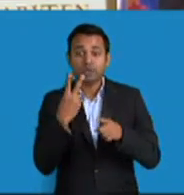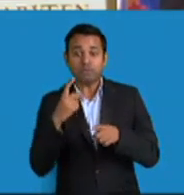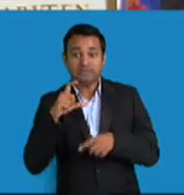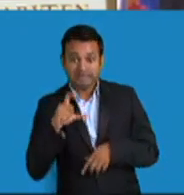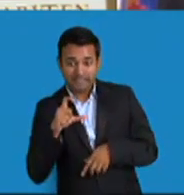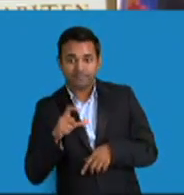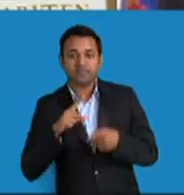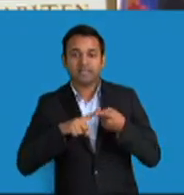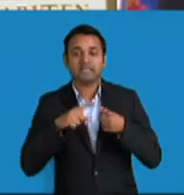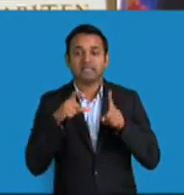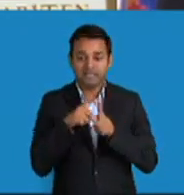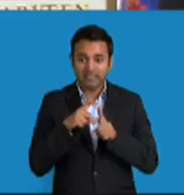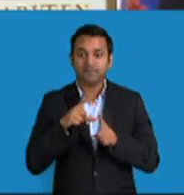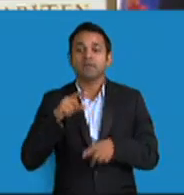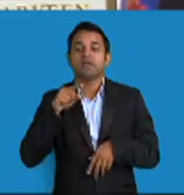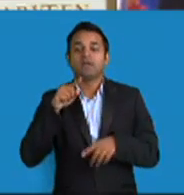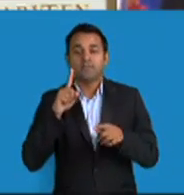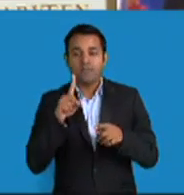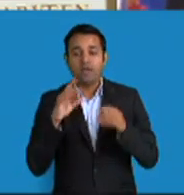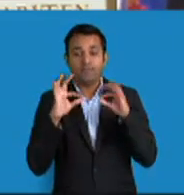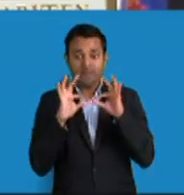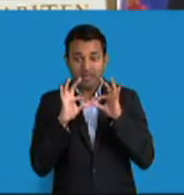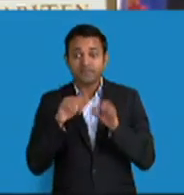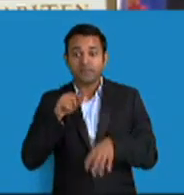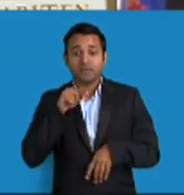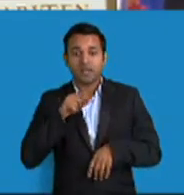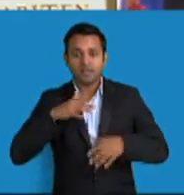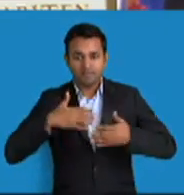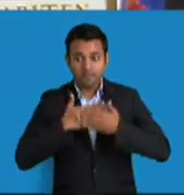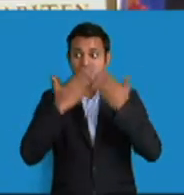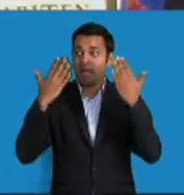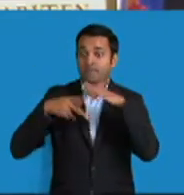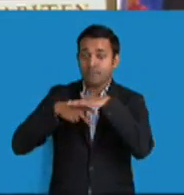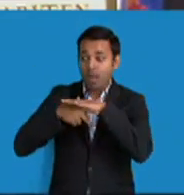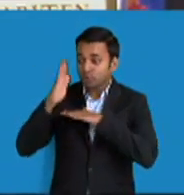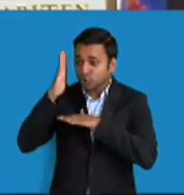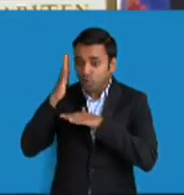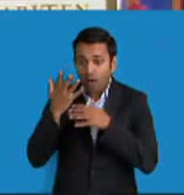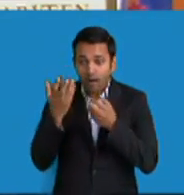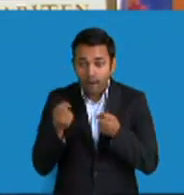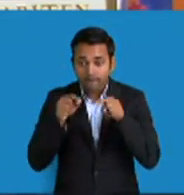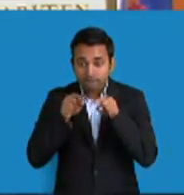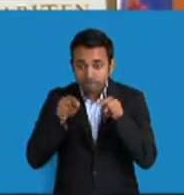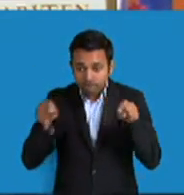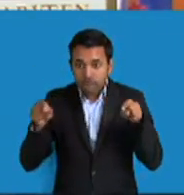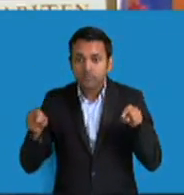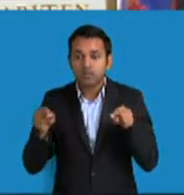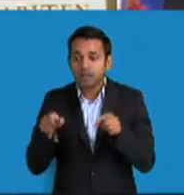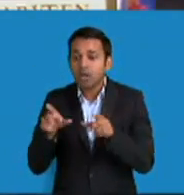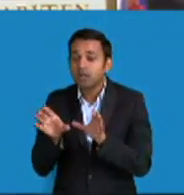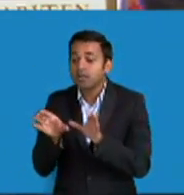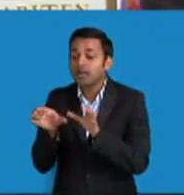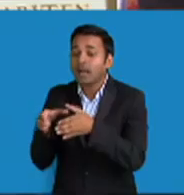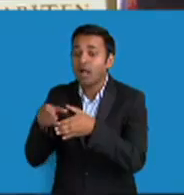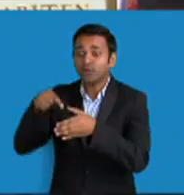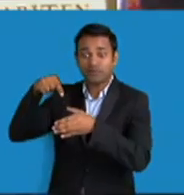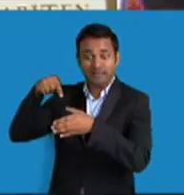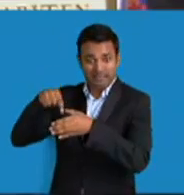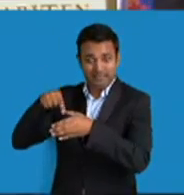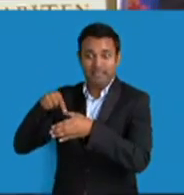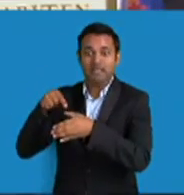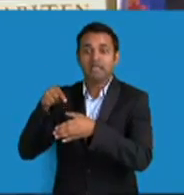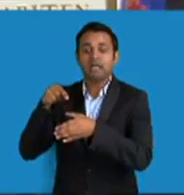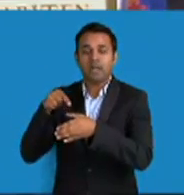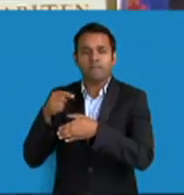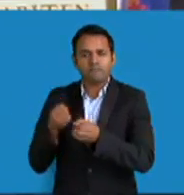largest primary school. Madam Speaker, in this category, we provided